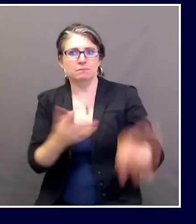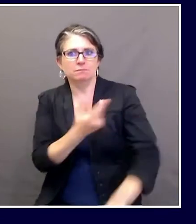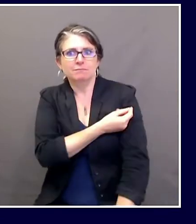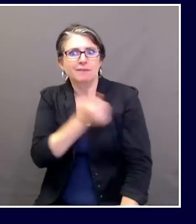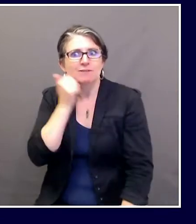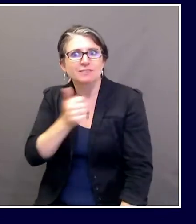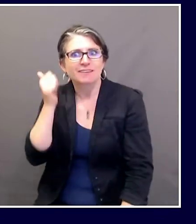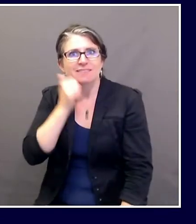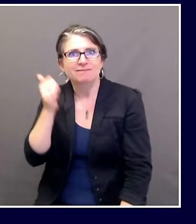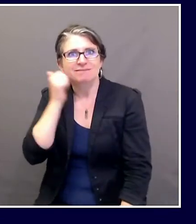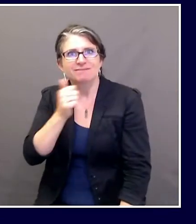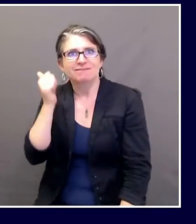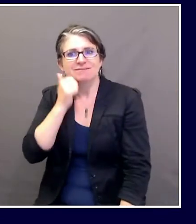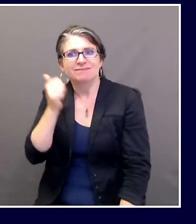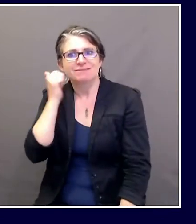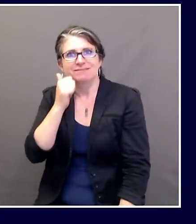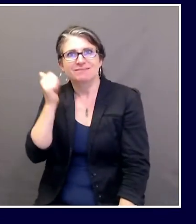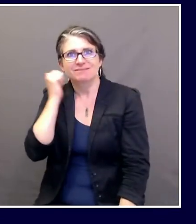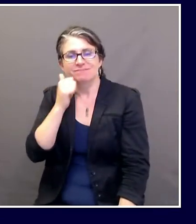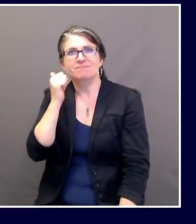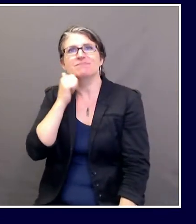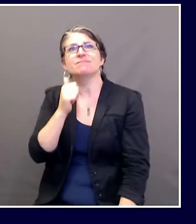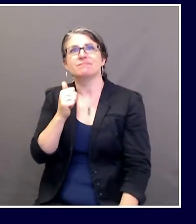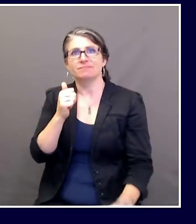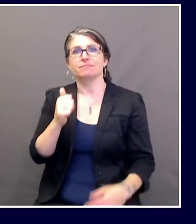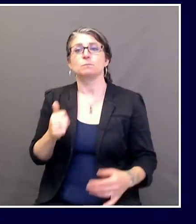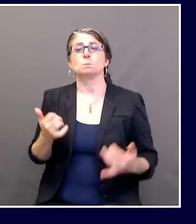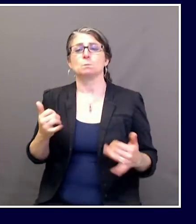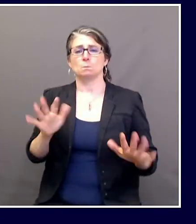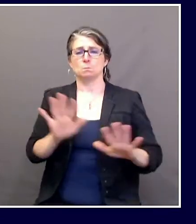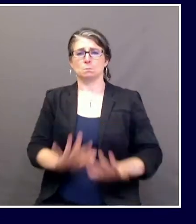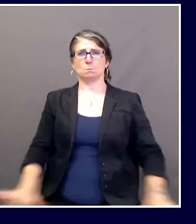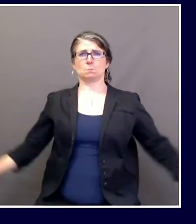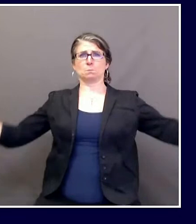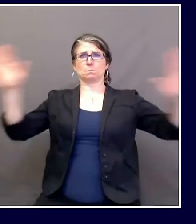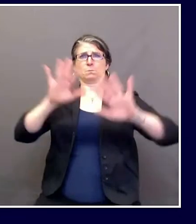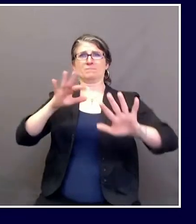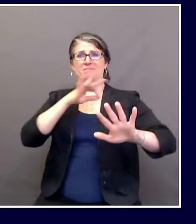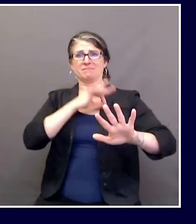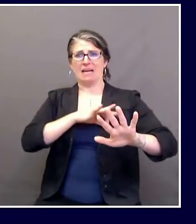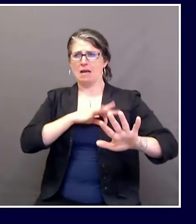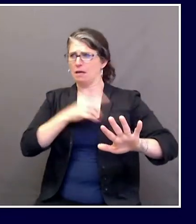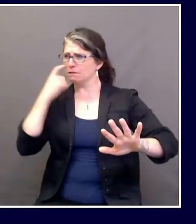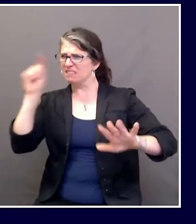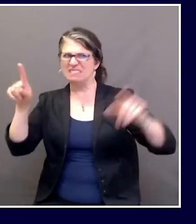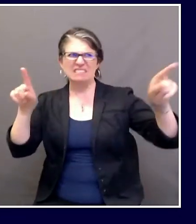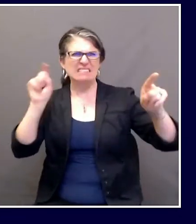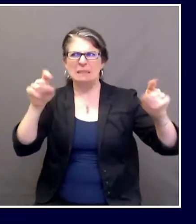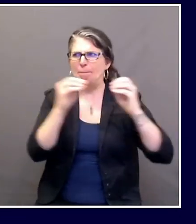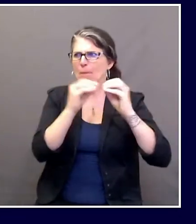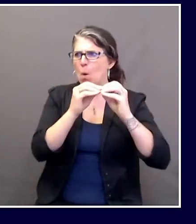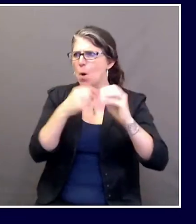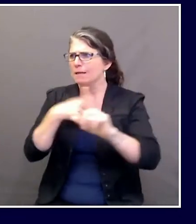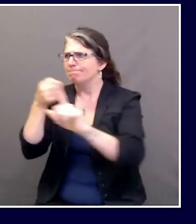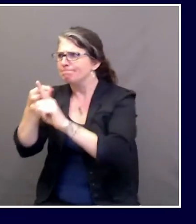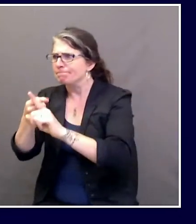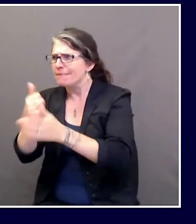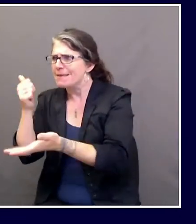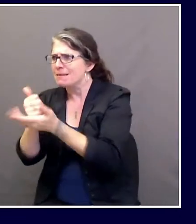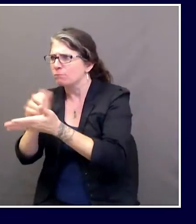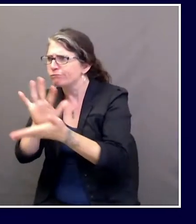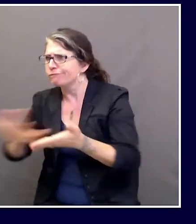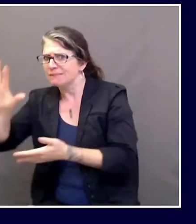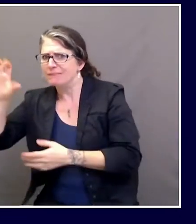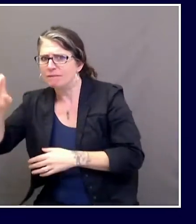the MVU to places in the state where people will be. In Portland, for example, we are working with